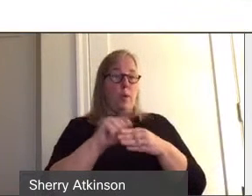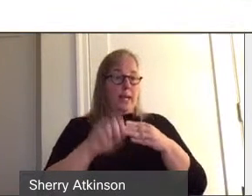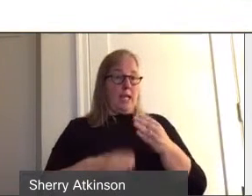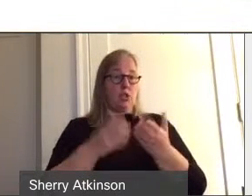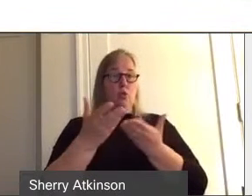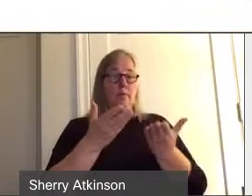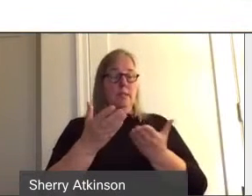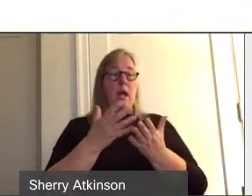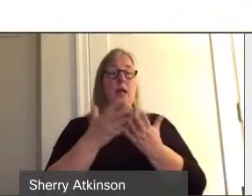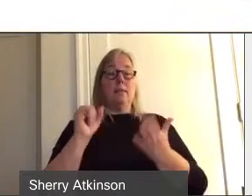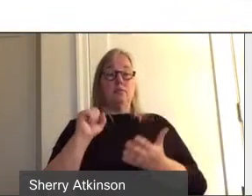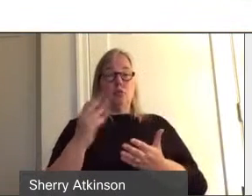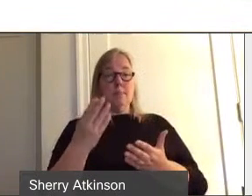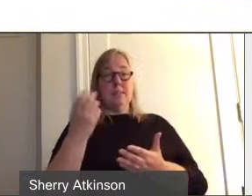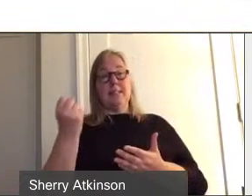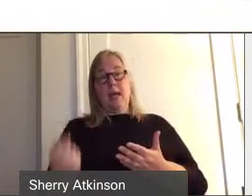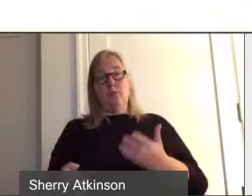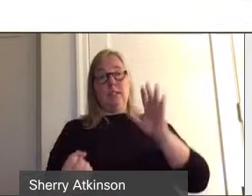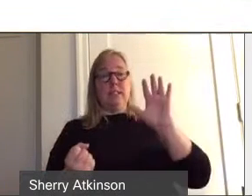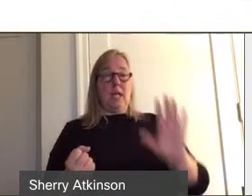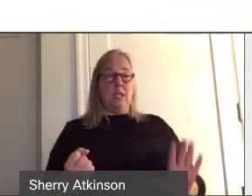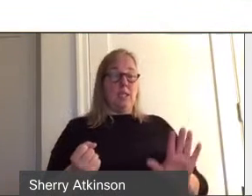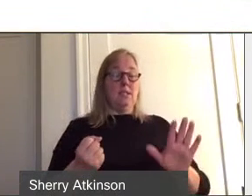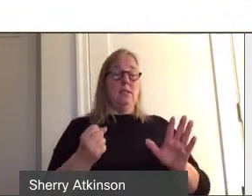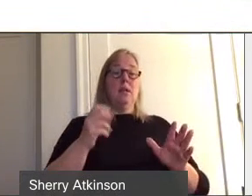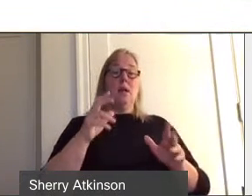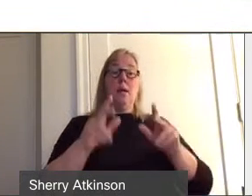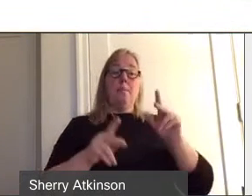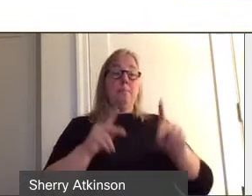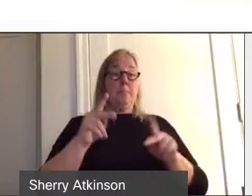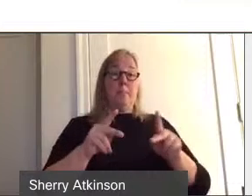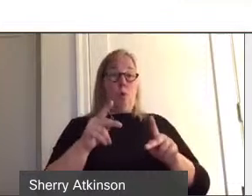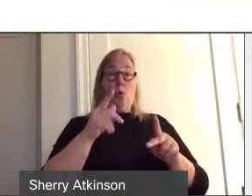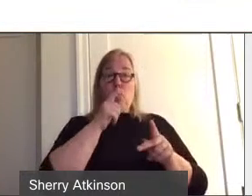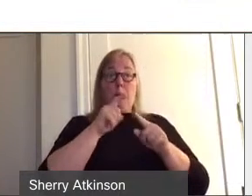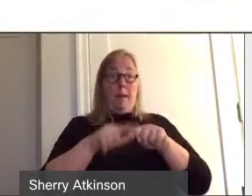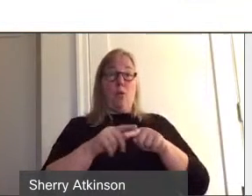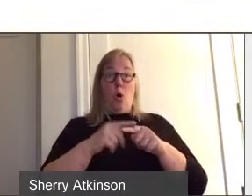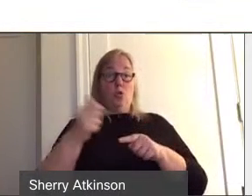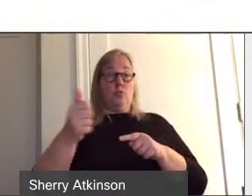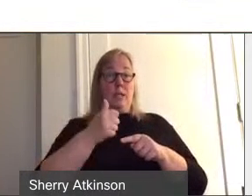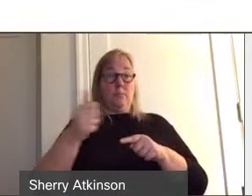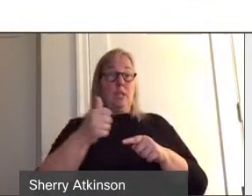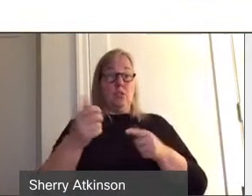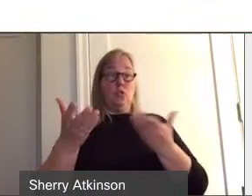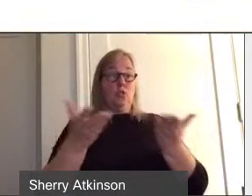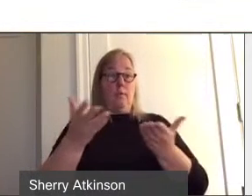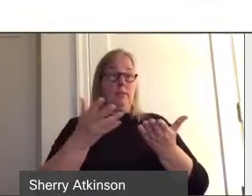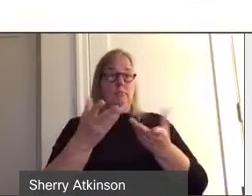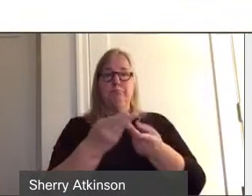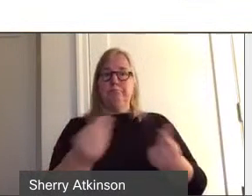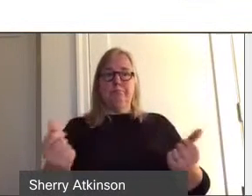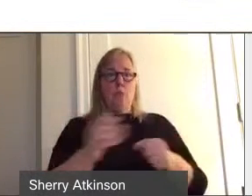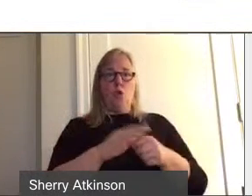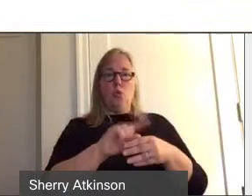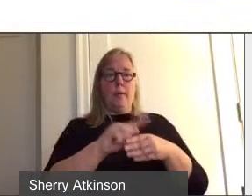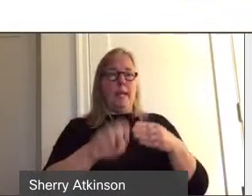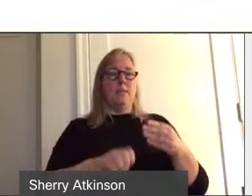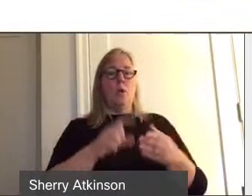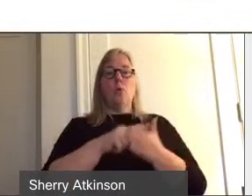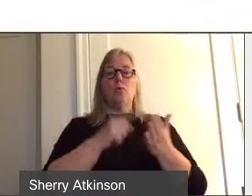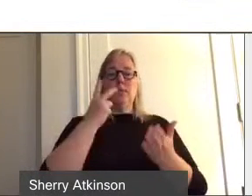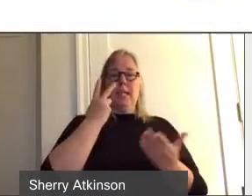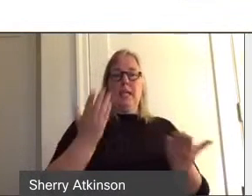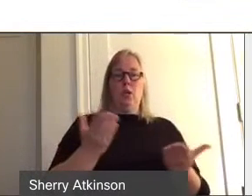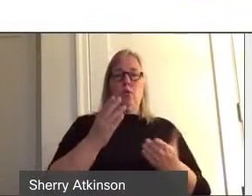and Saturdays and Sundays for those transit dependent don't go away on the weekends. And what you see on this slide 8